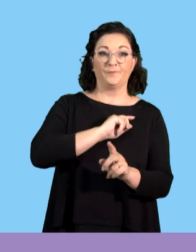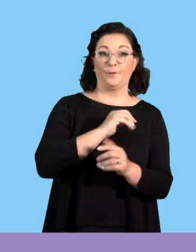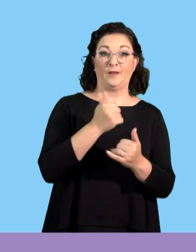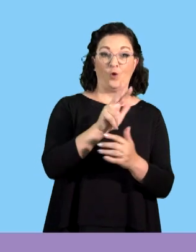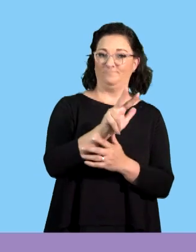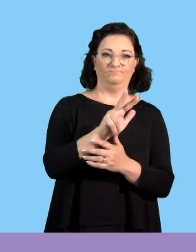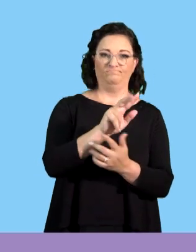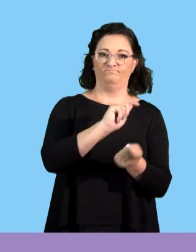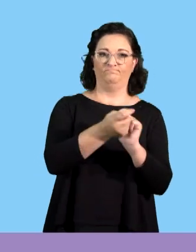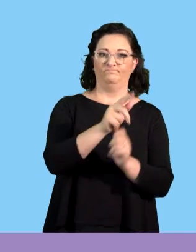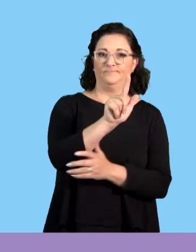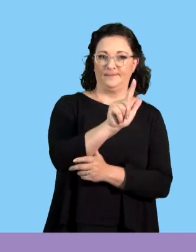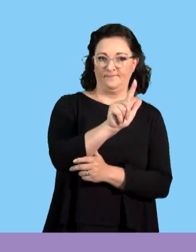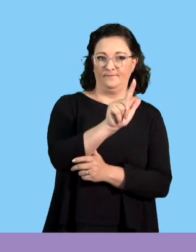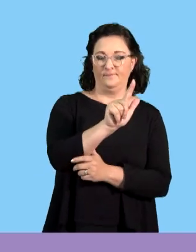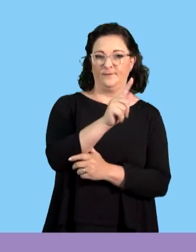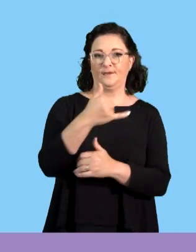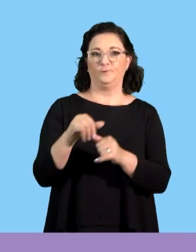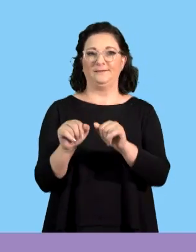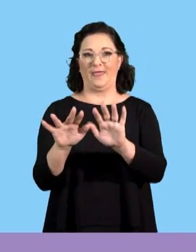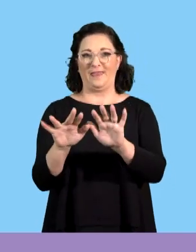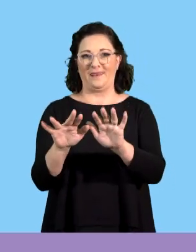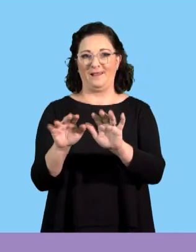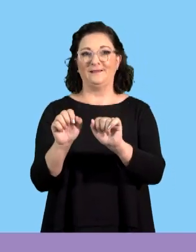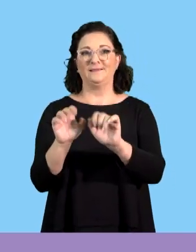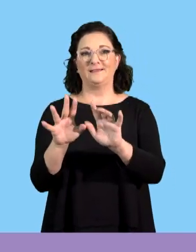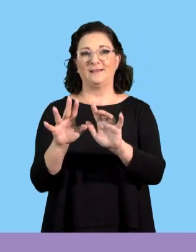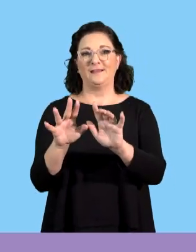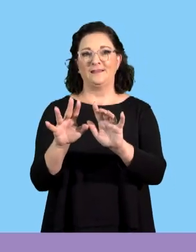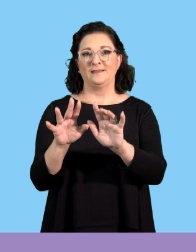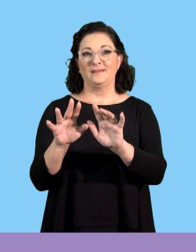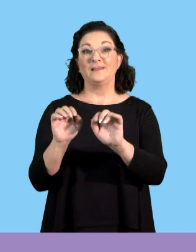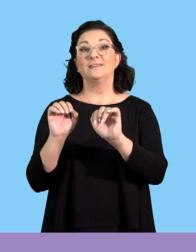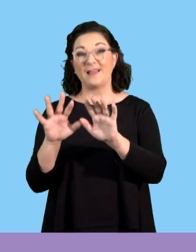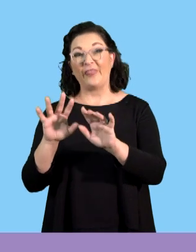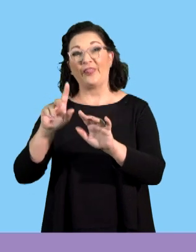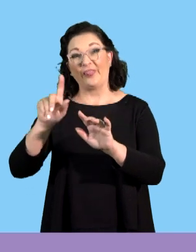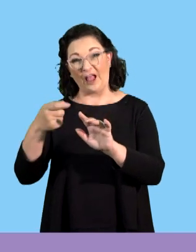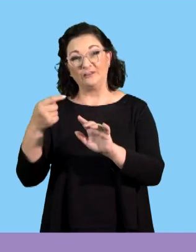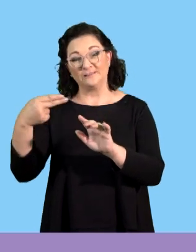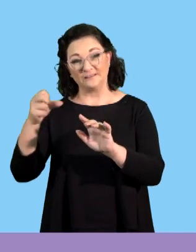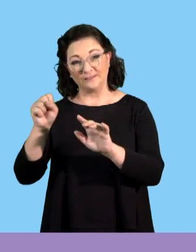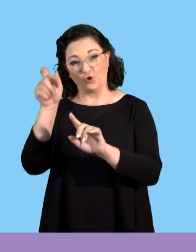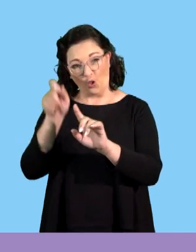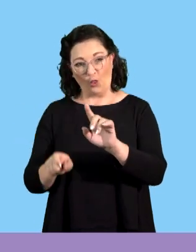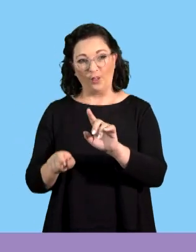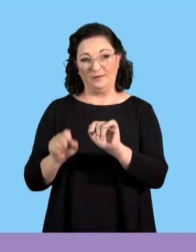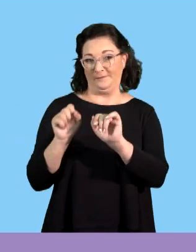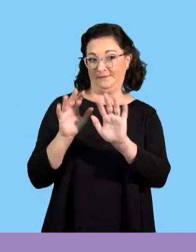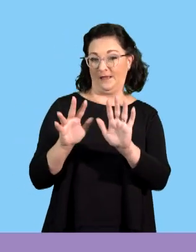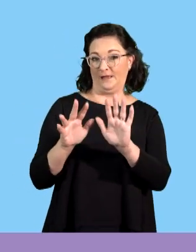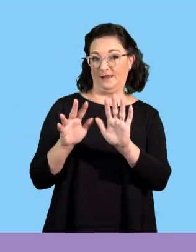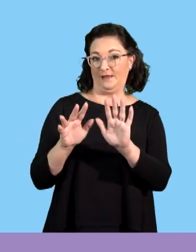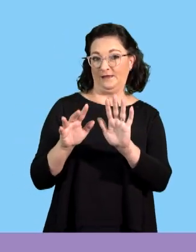us with 7 thousands. Now we have 10 thousands. So we then say 10 thousands,